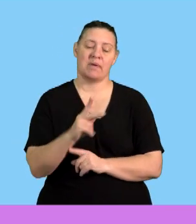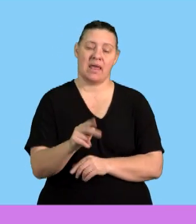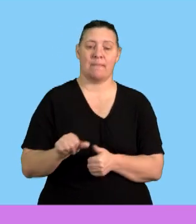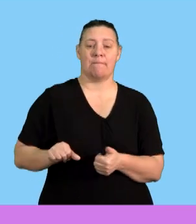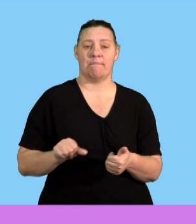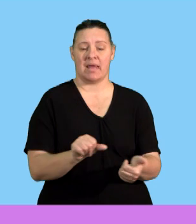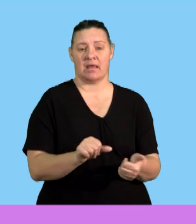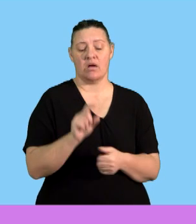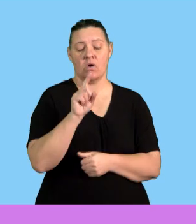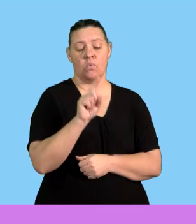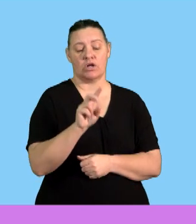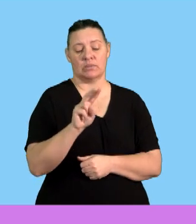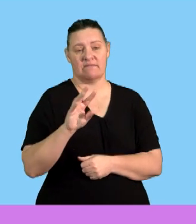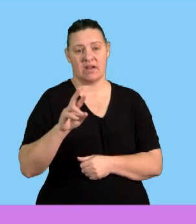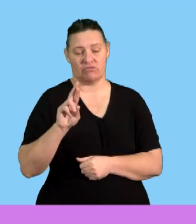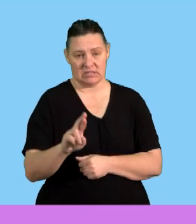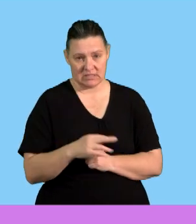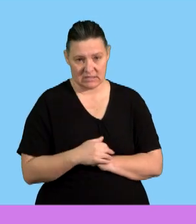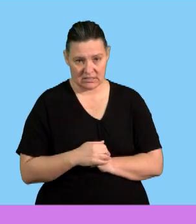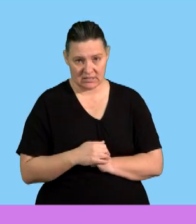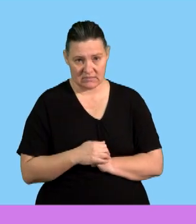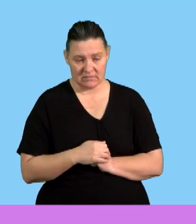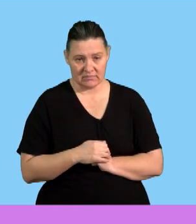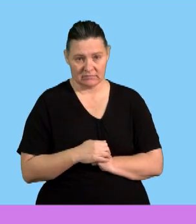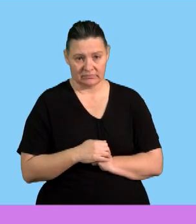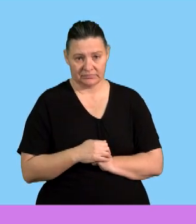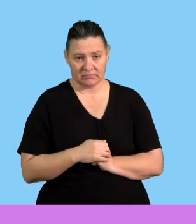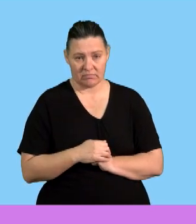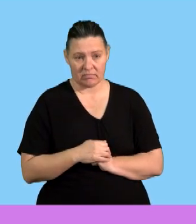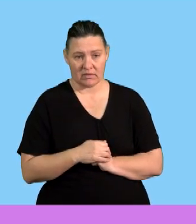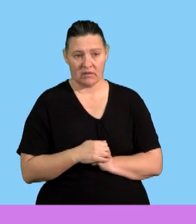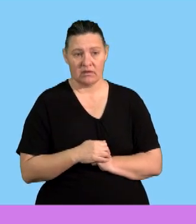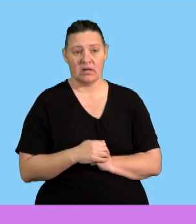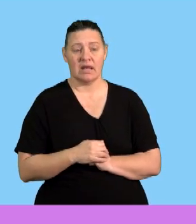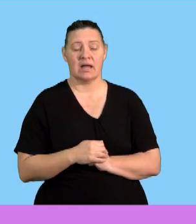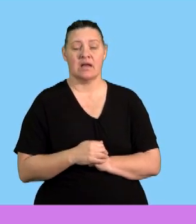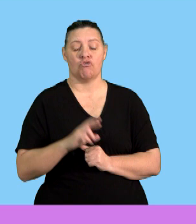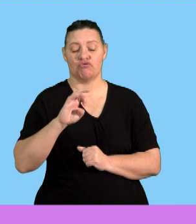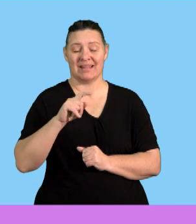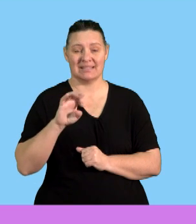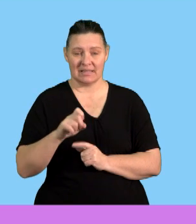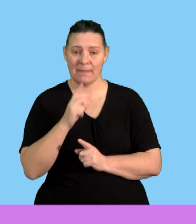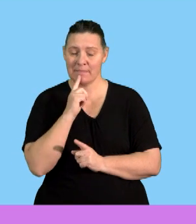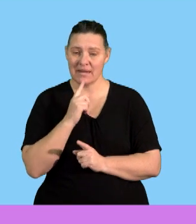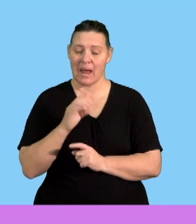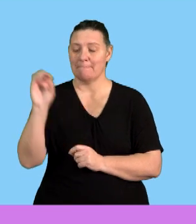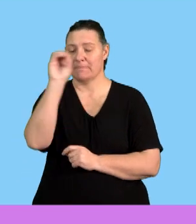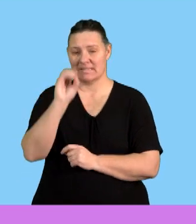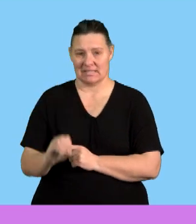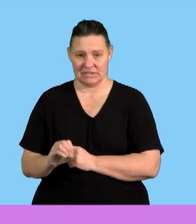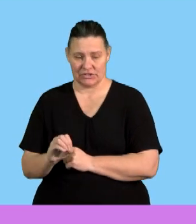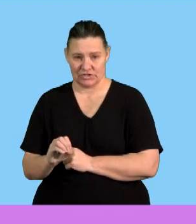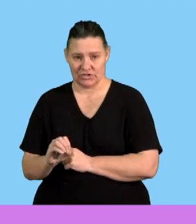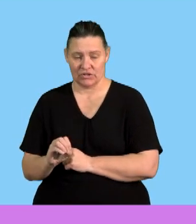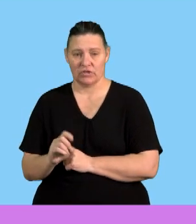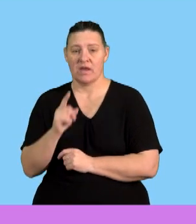back 125 Rand. Interest rates, it's the extra percentage